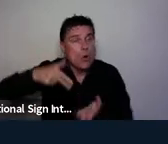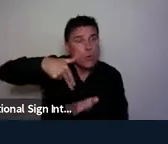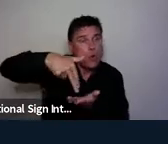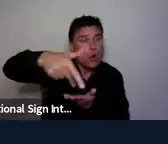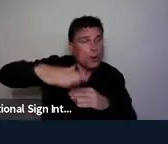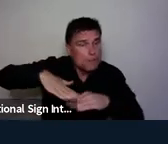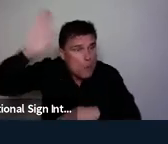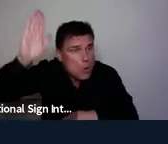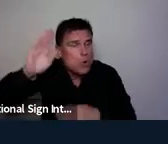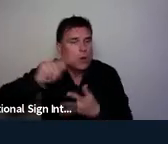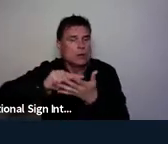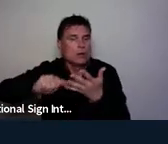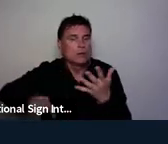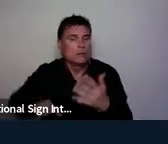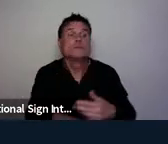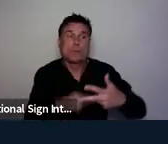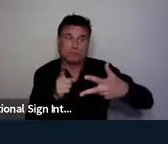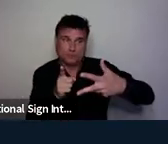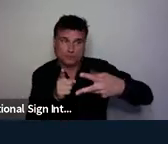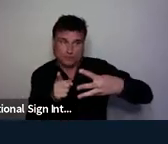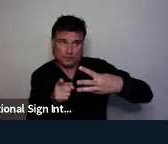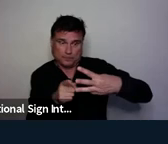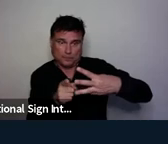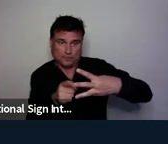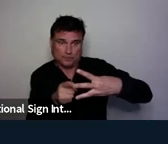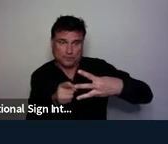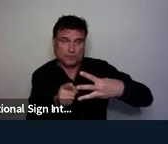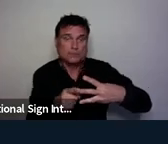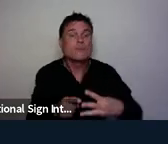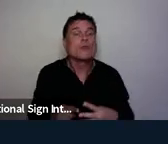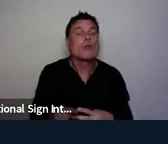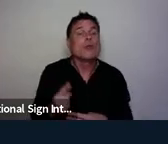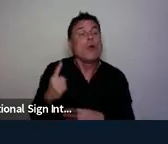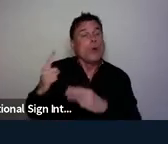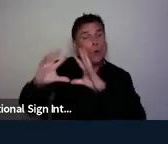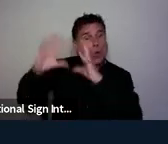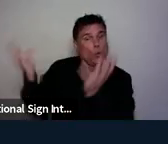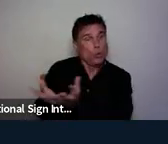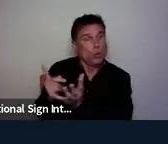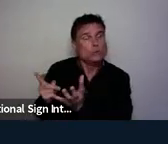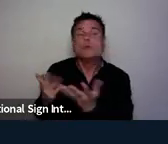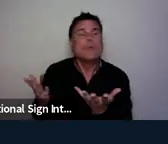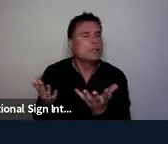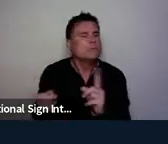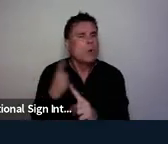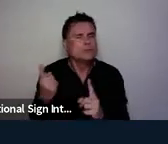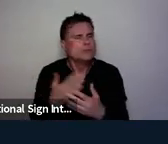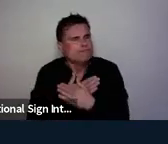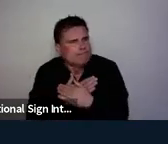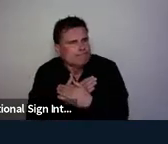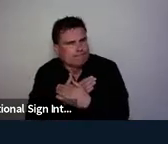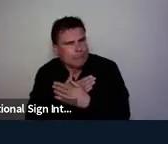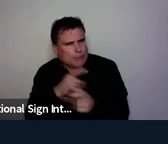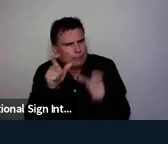believe that a better world is when we value relationships and diversity in community even more. This pandemic makes